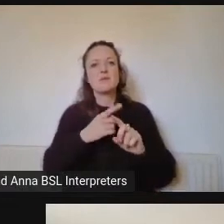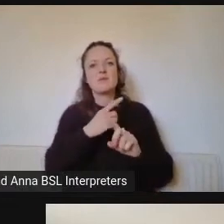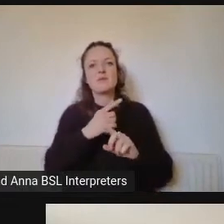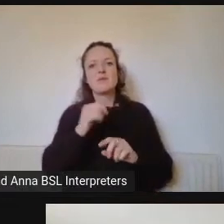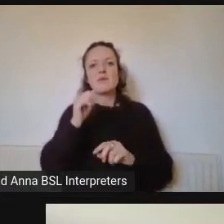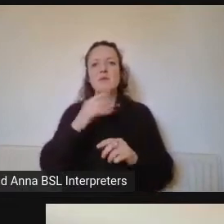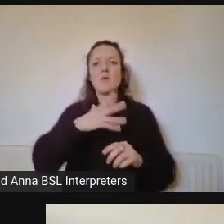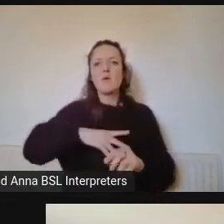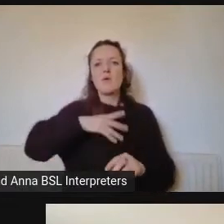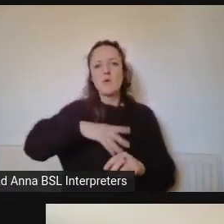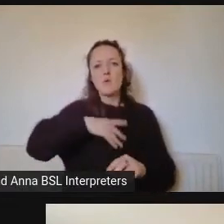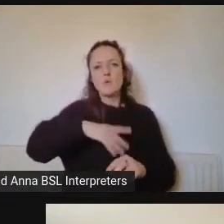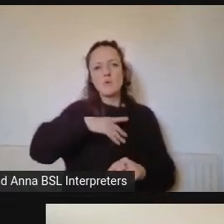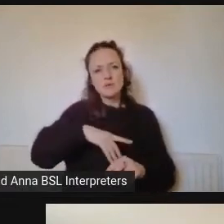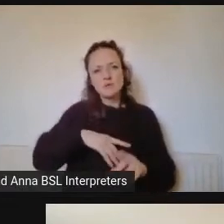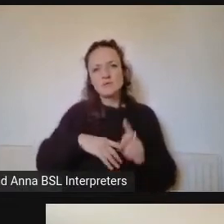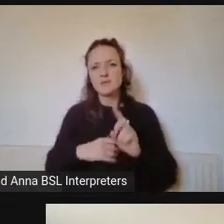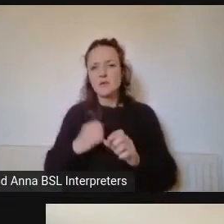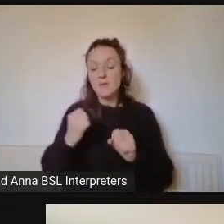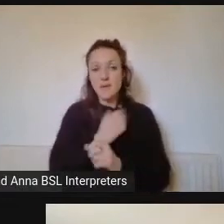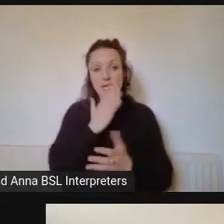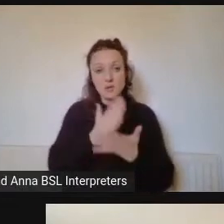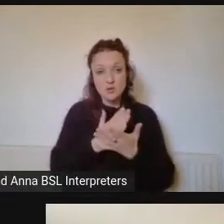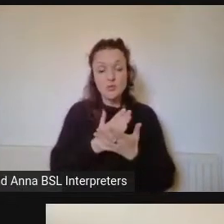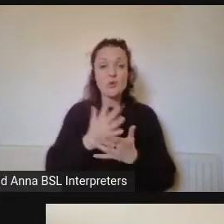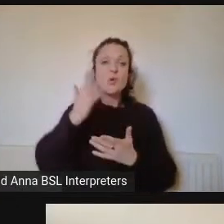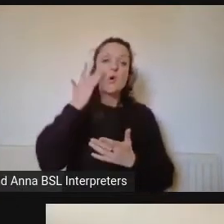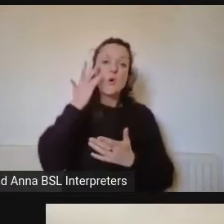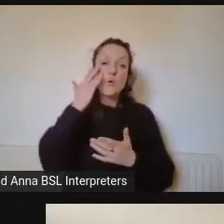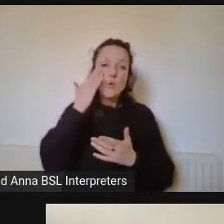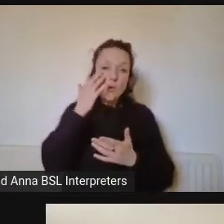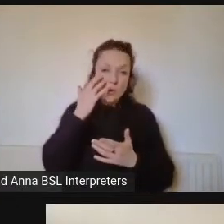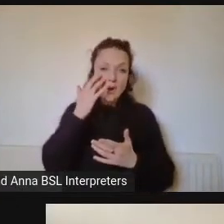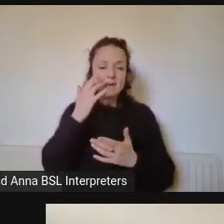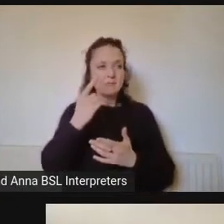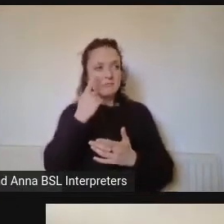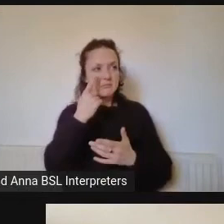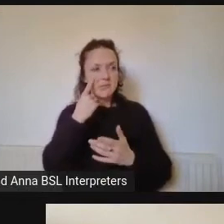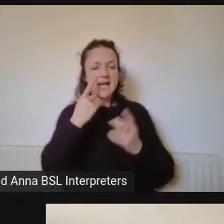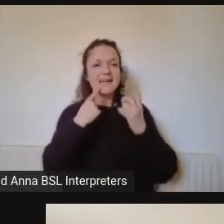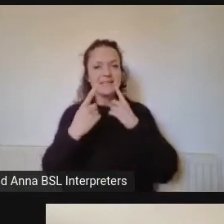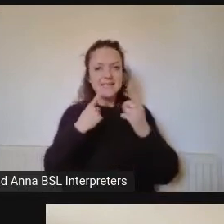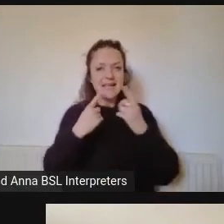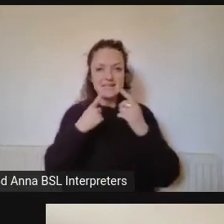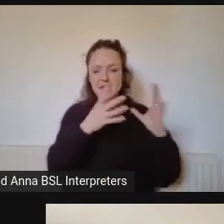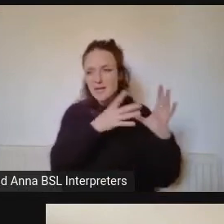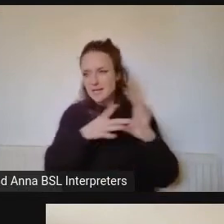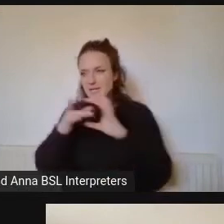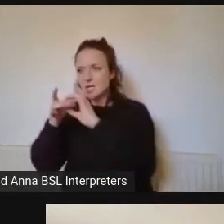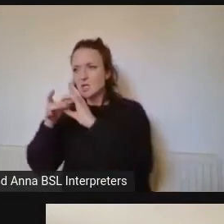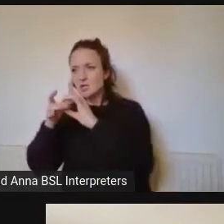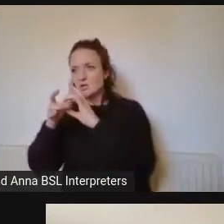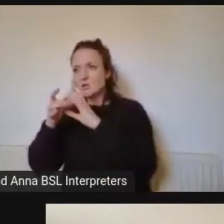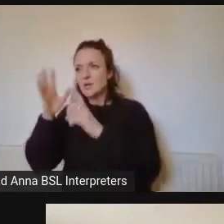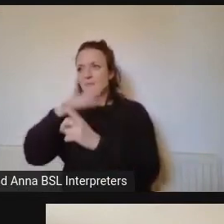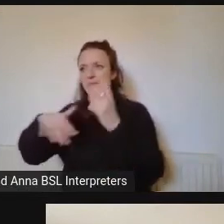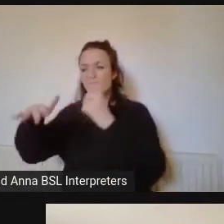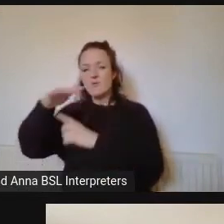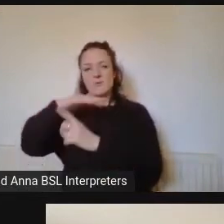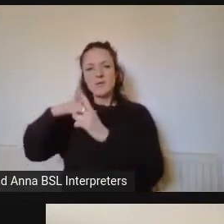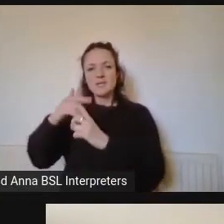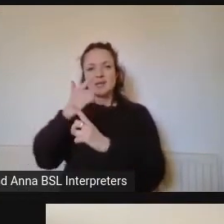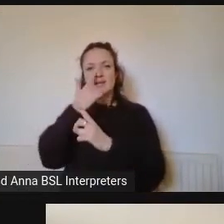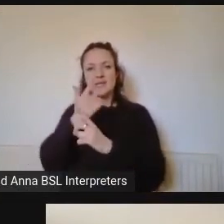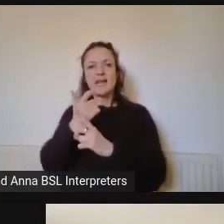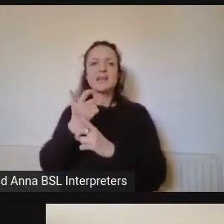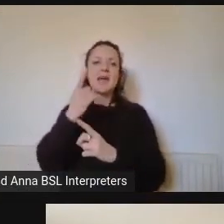forth. And I just wanted to ensure that when we speak to data and the environment, that we can look at these broader practices in a sense,